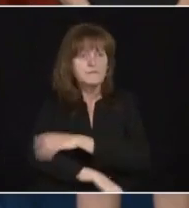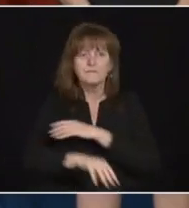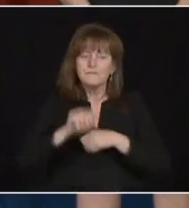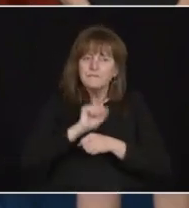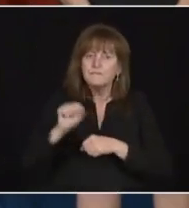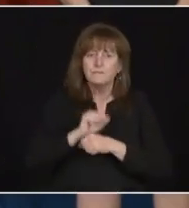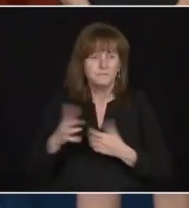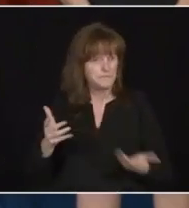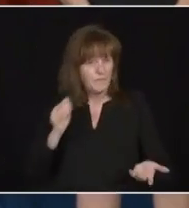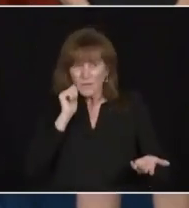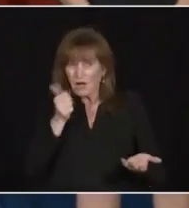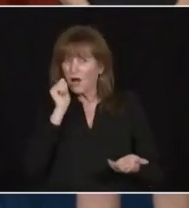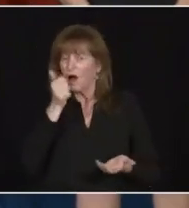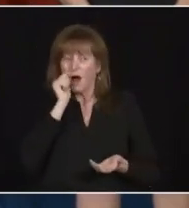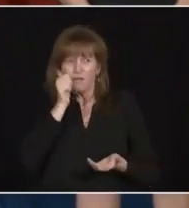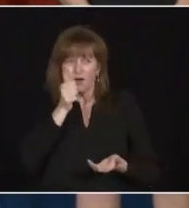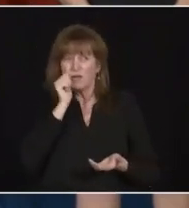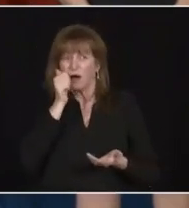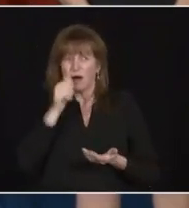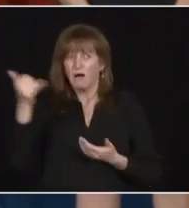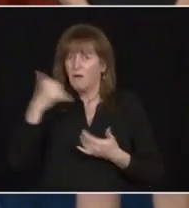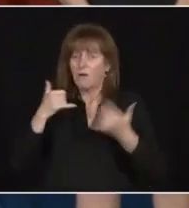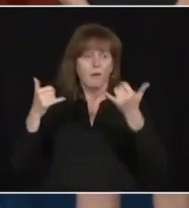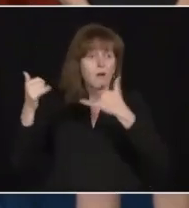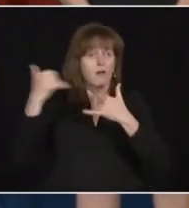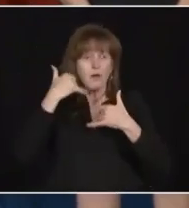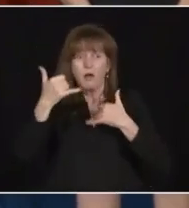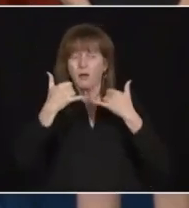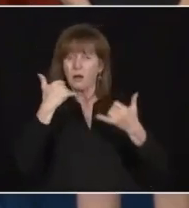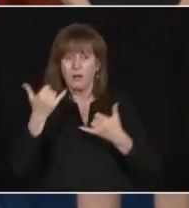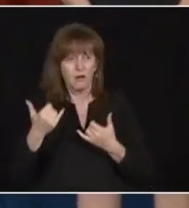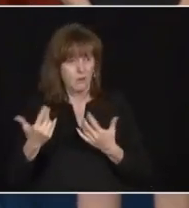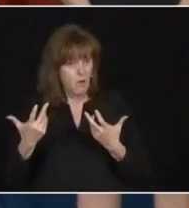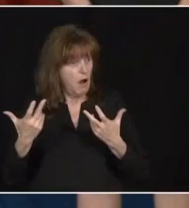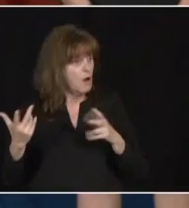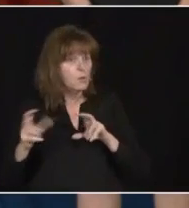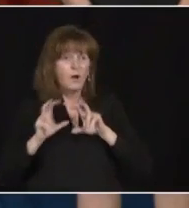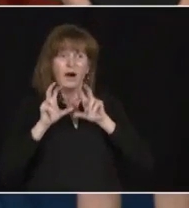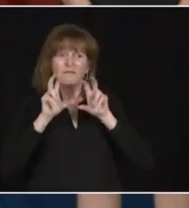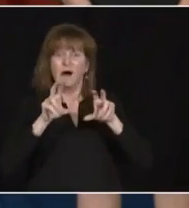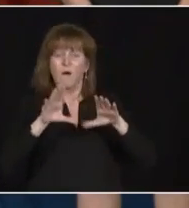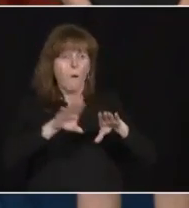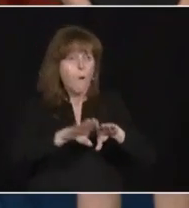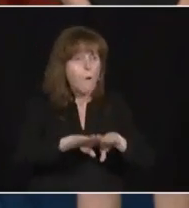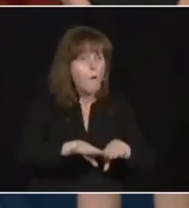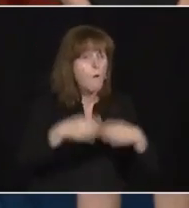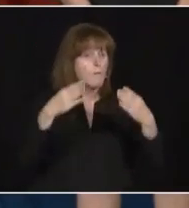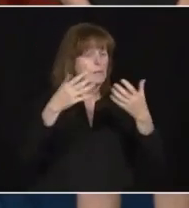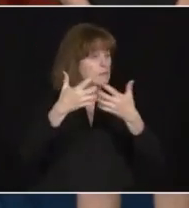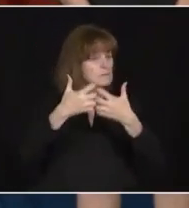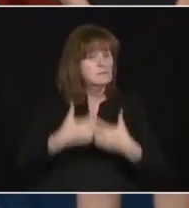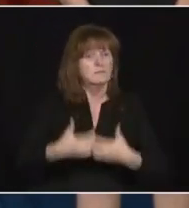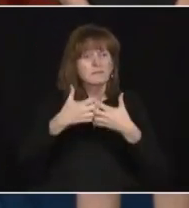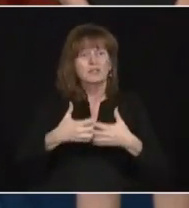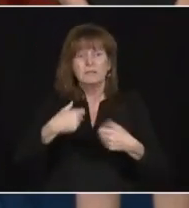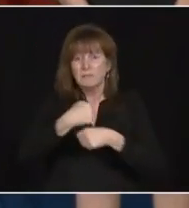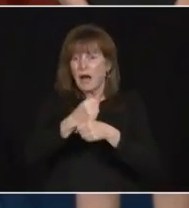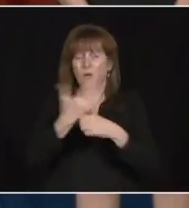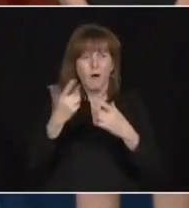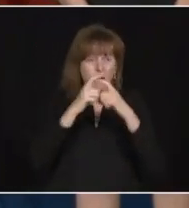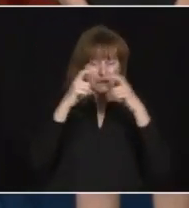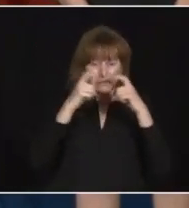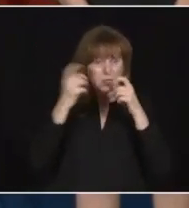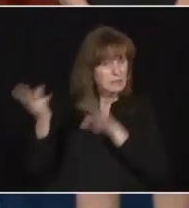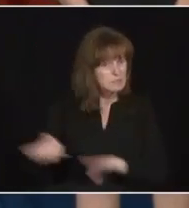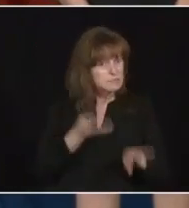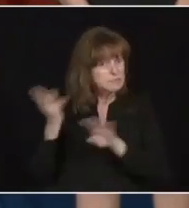coming in saying that people want to invest and open up a PPE manufacturing facility. So, and we